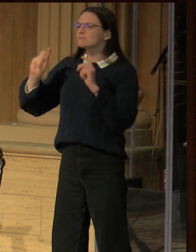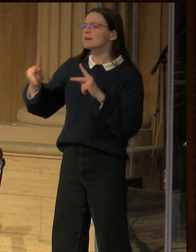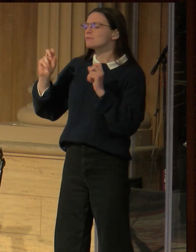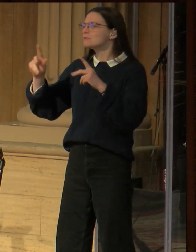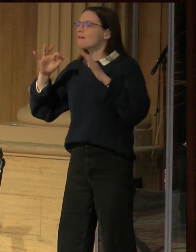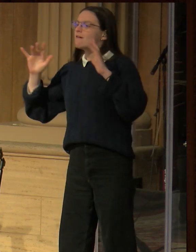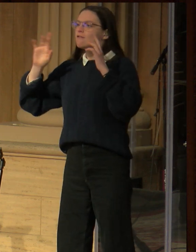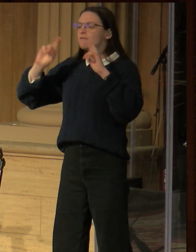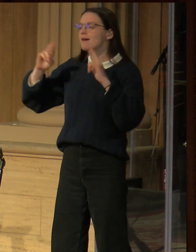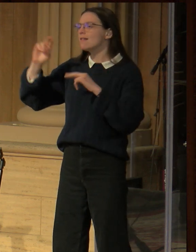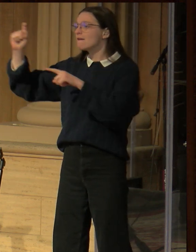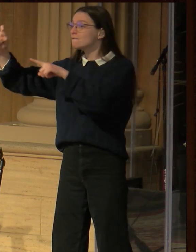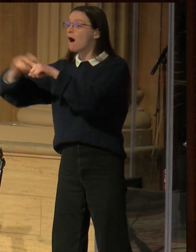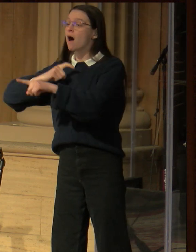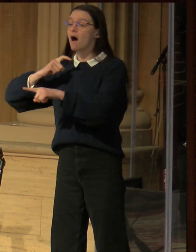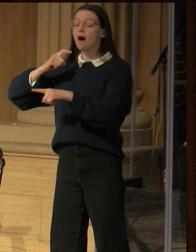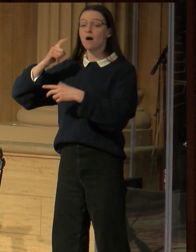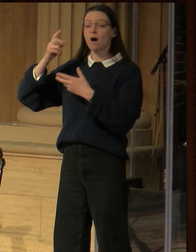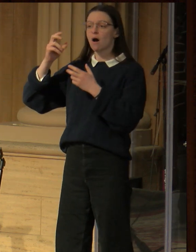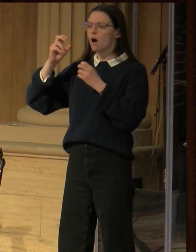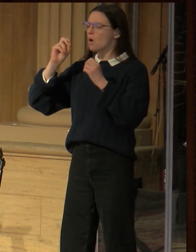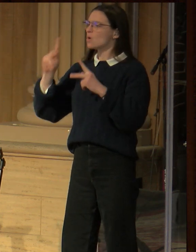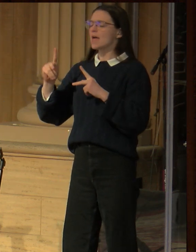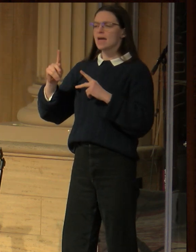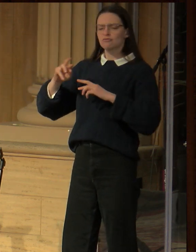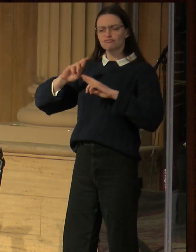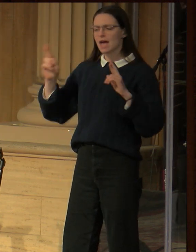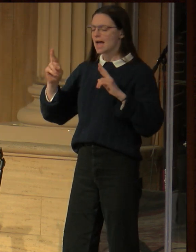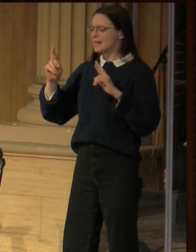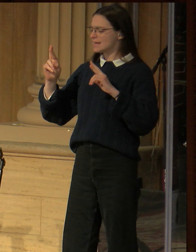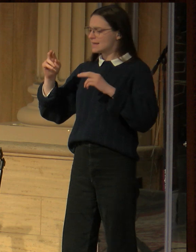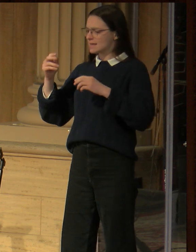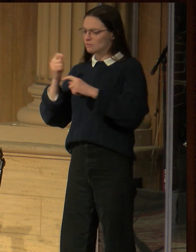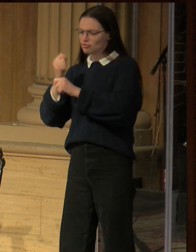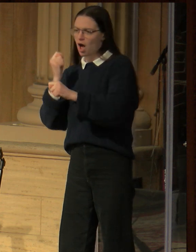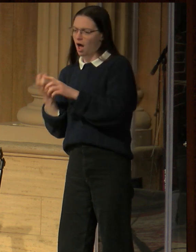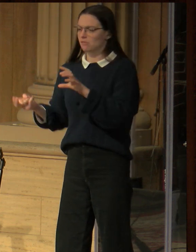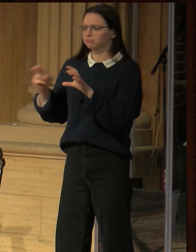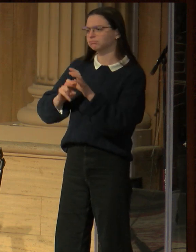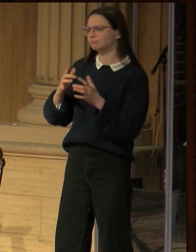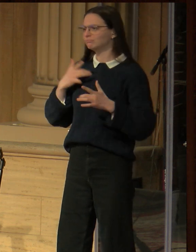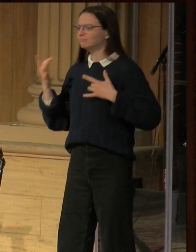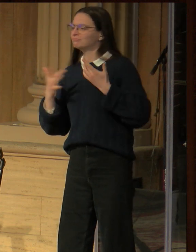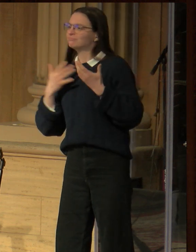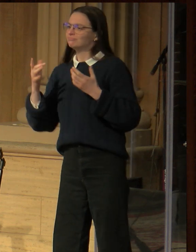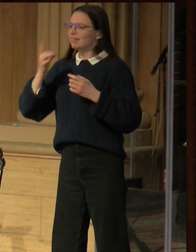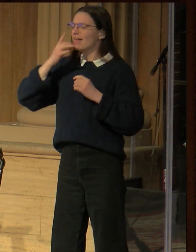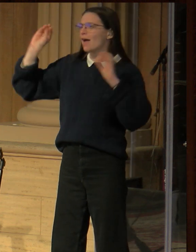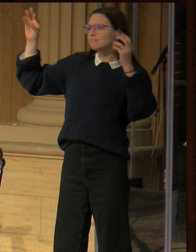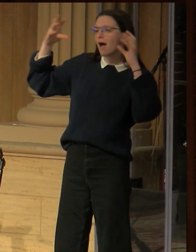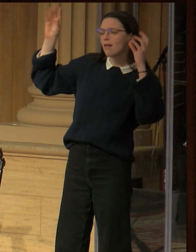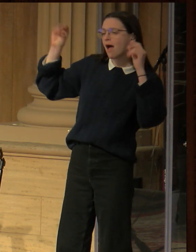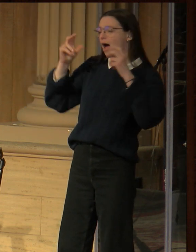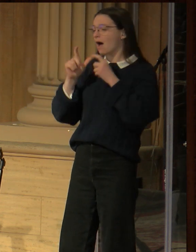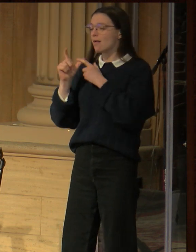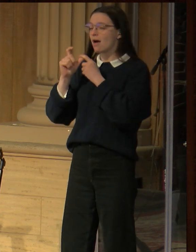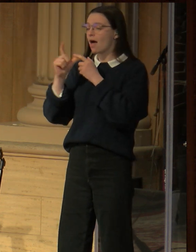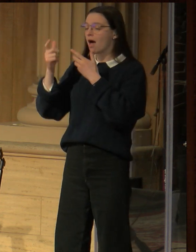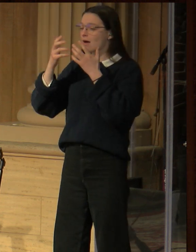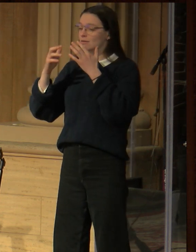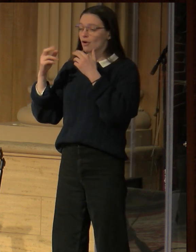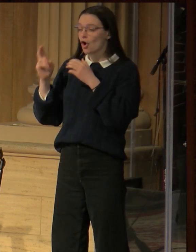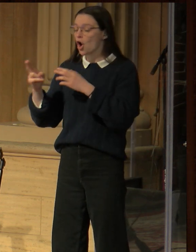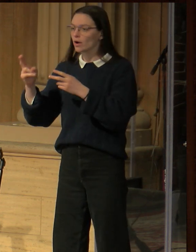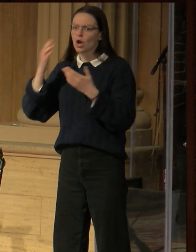on the 12th floor of an apartment building. So you slide down that pole fast, you're pumped, you're ready to go, you turn on the lights and sirens. Now, you don't exactly know